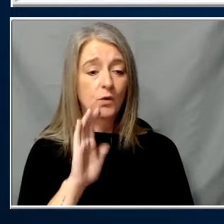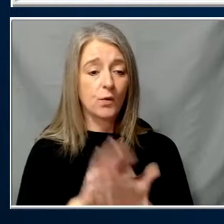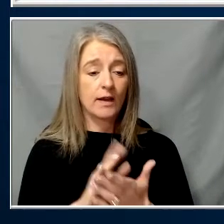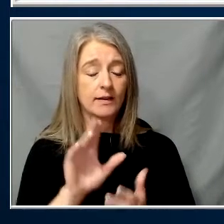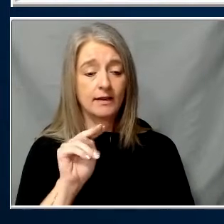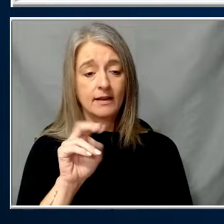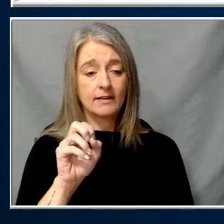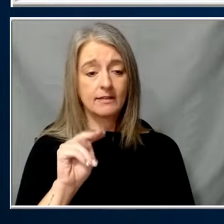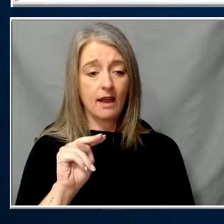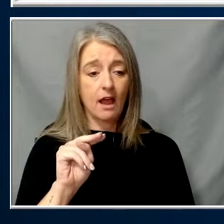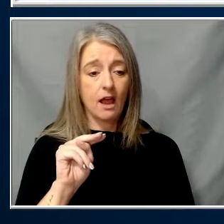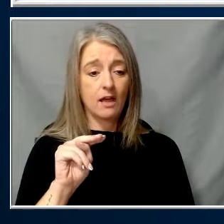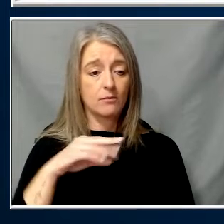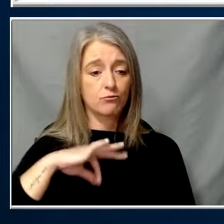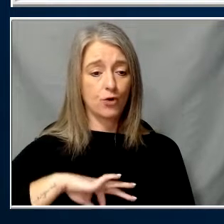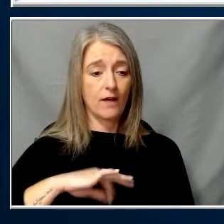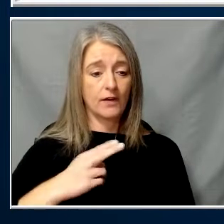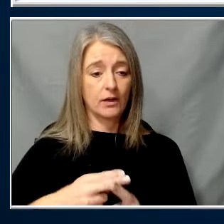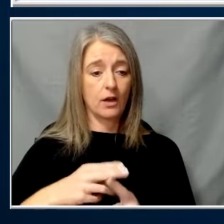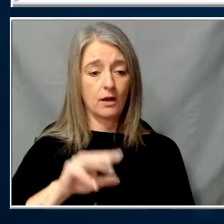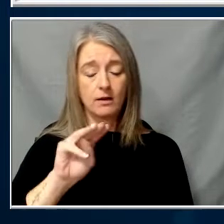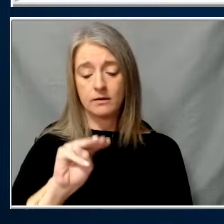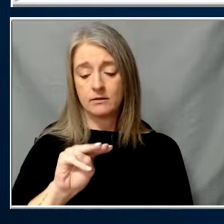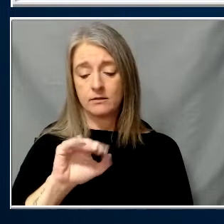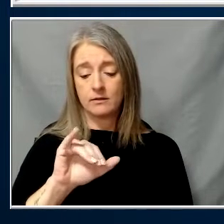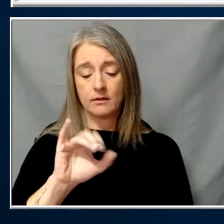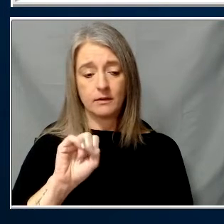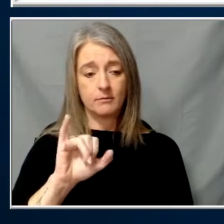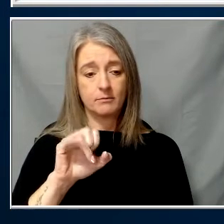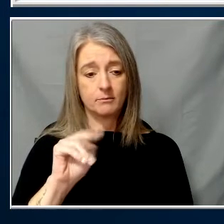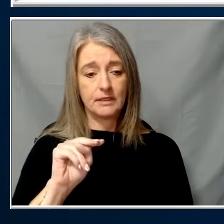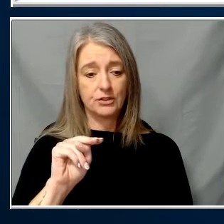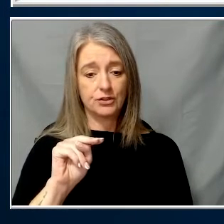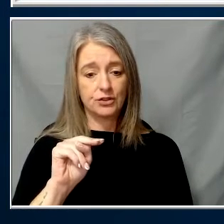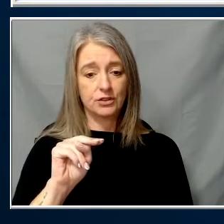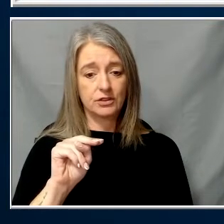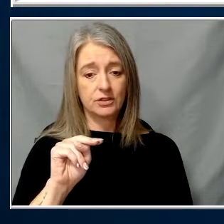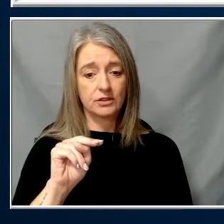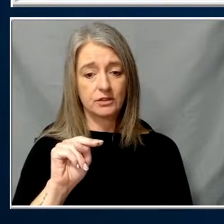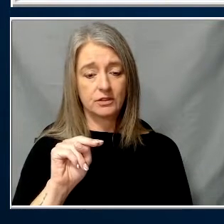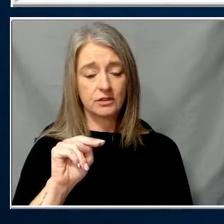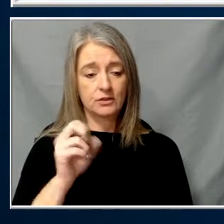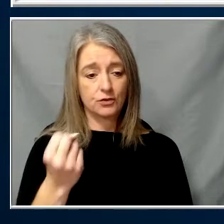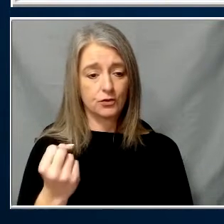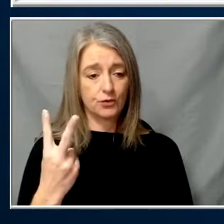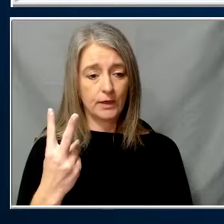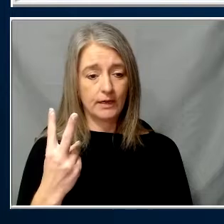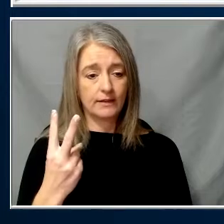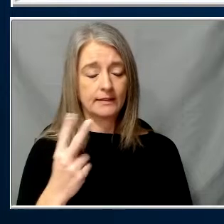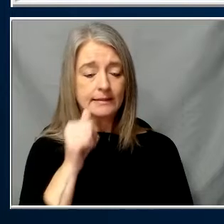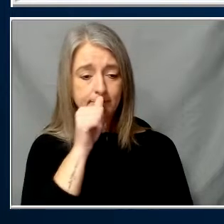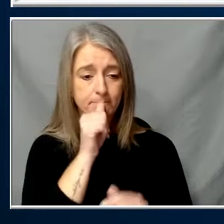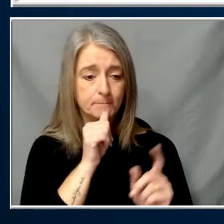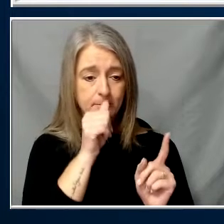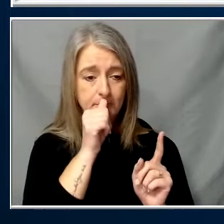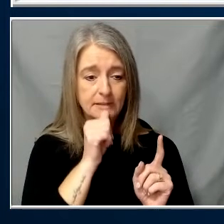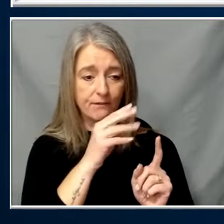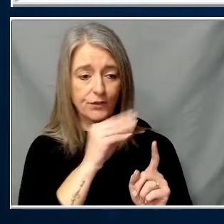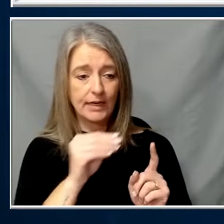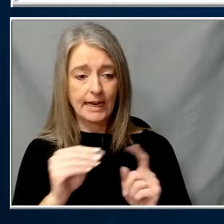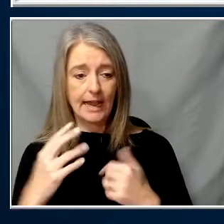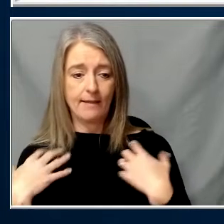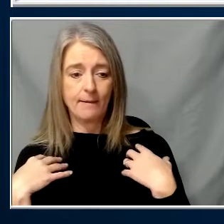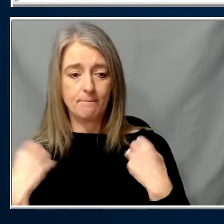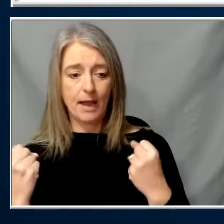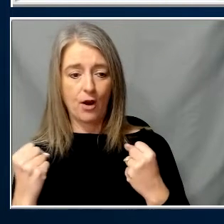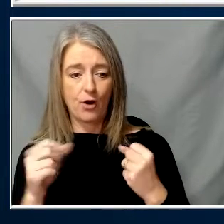Mission 212. So 2 Corinthians 12 describes the relationship between suffering and the power of the Spirit. So tell us